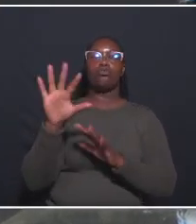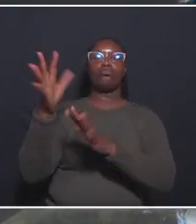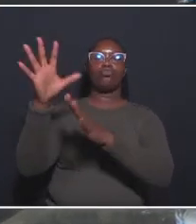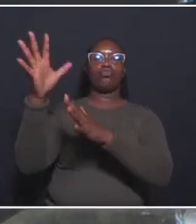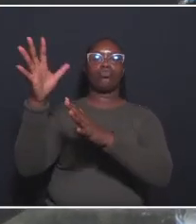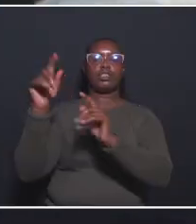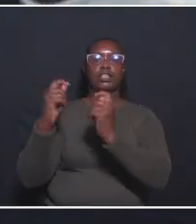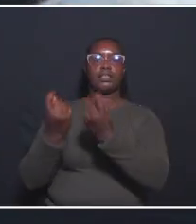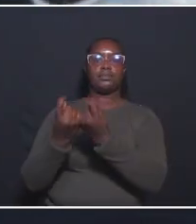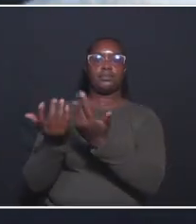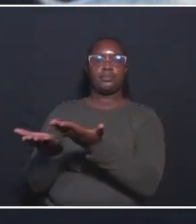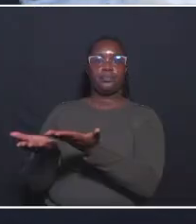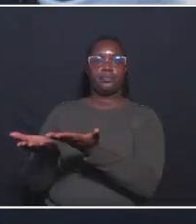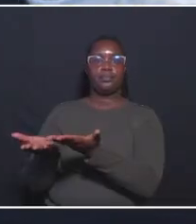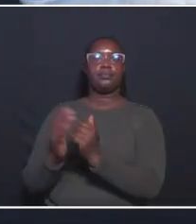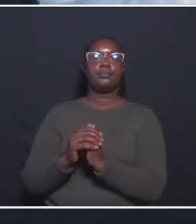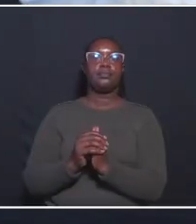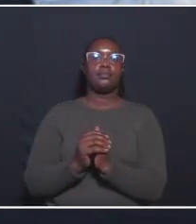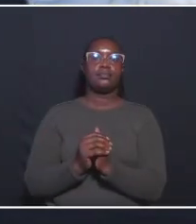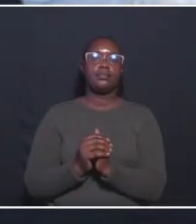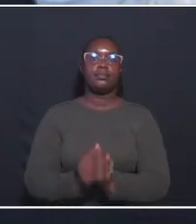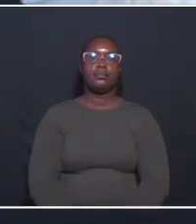honestly, for great work.